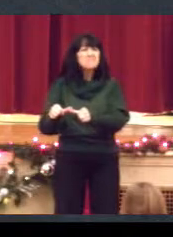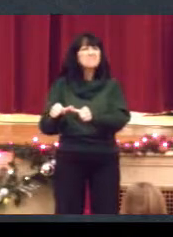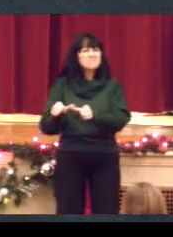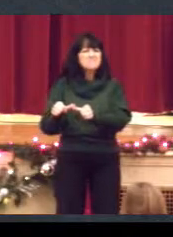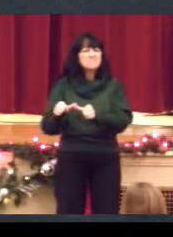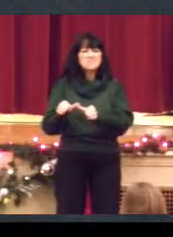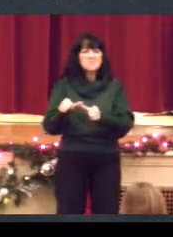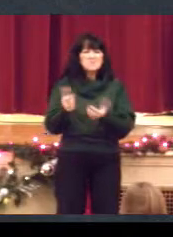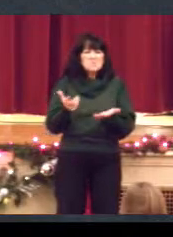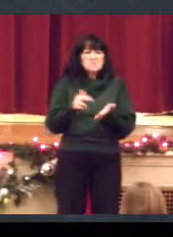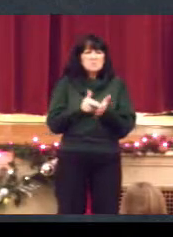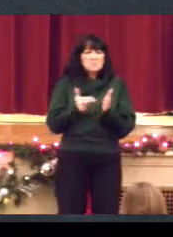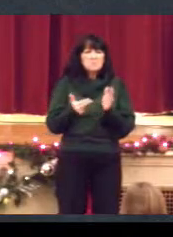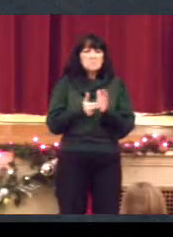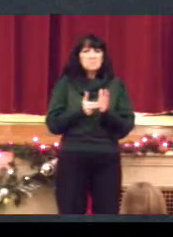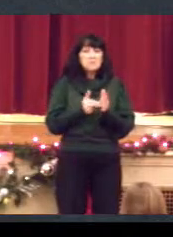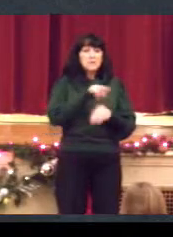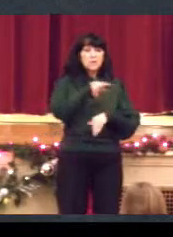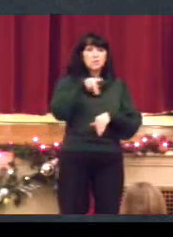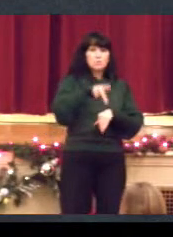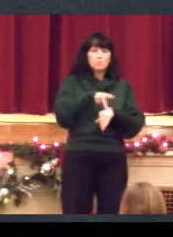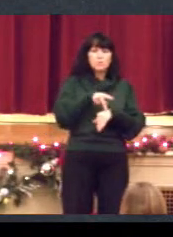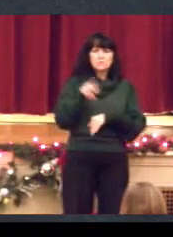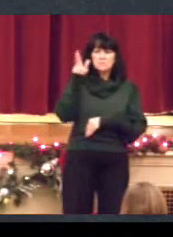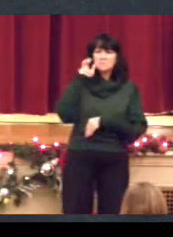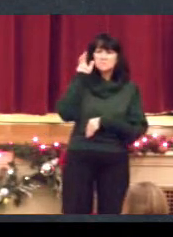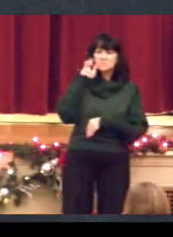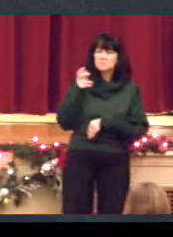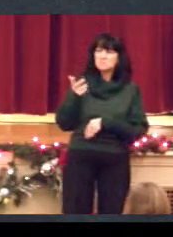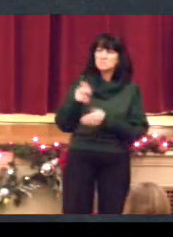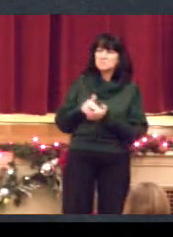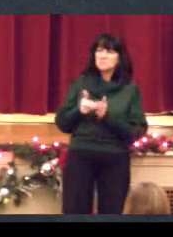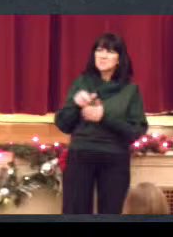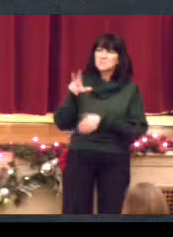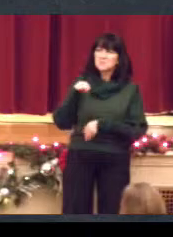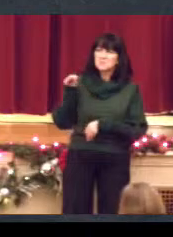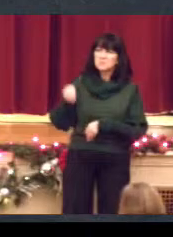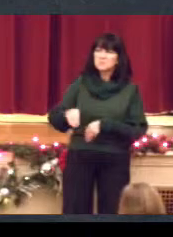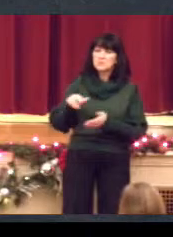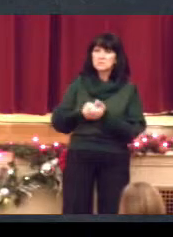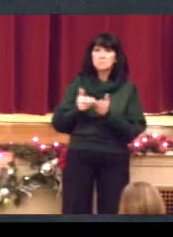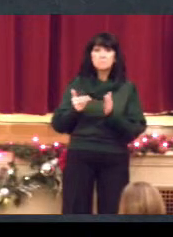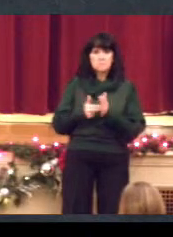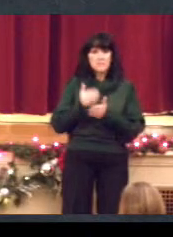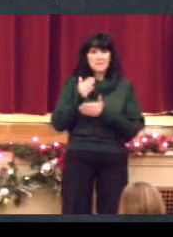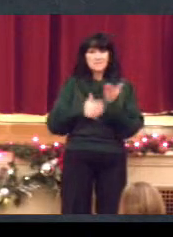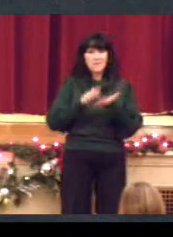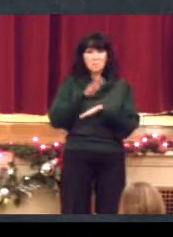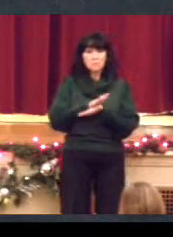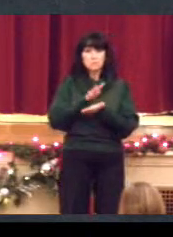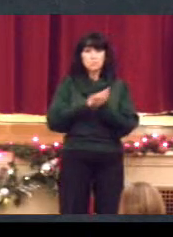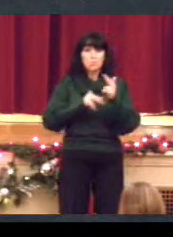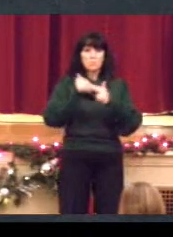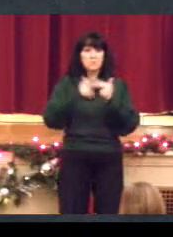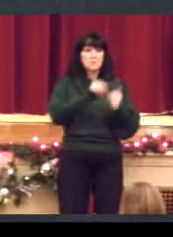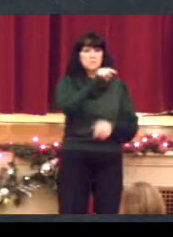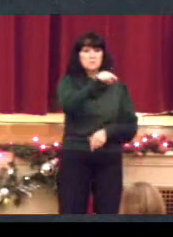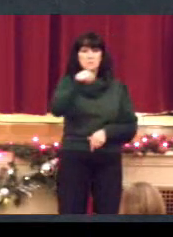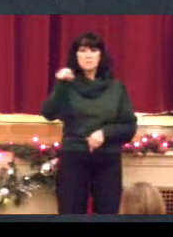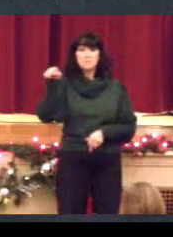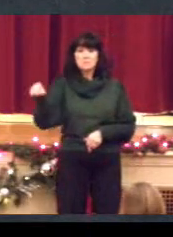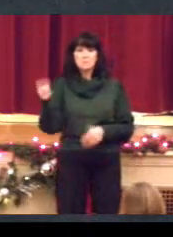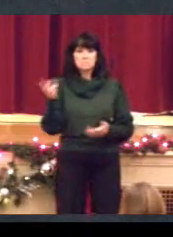layman? What does that mean to a principal? Every 3 years, in some buildings, 70% of their staff has turned